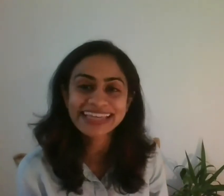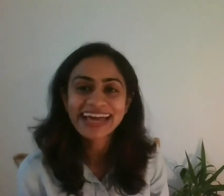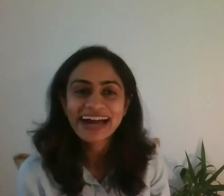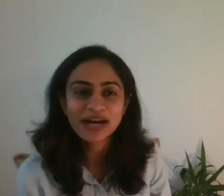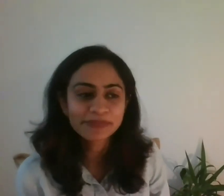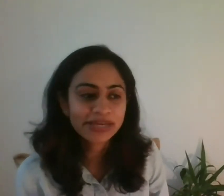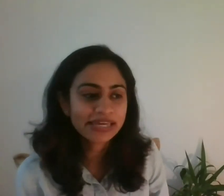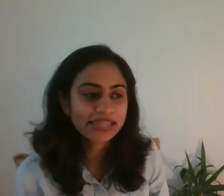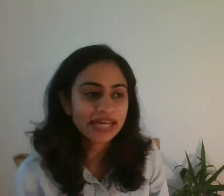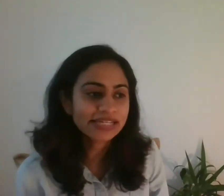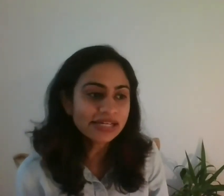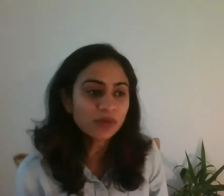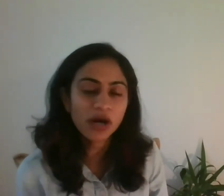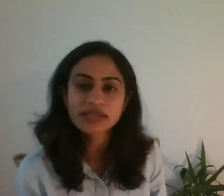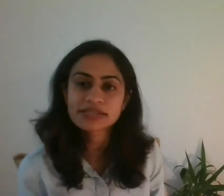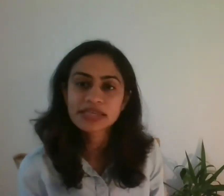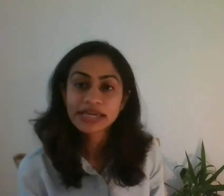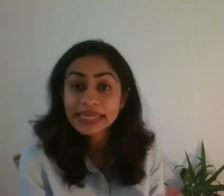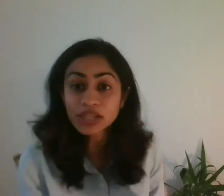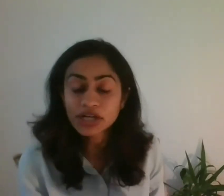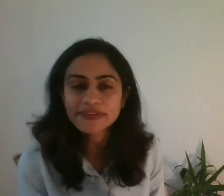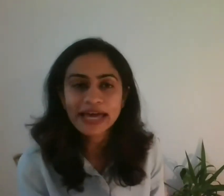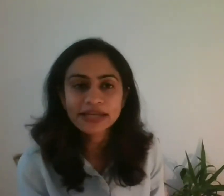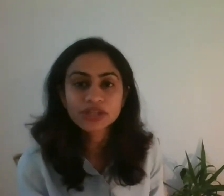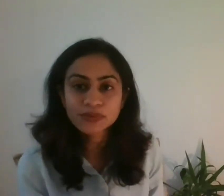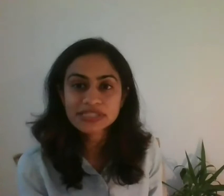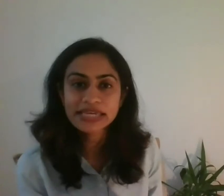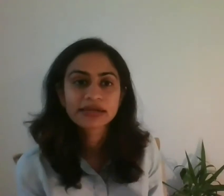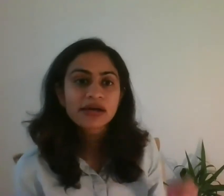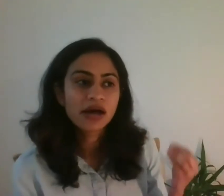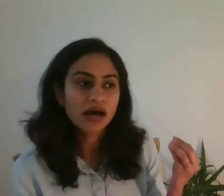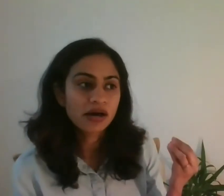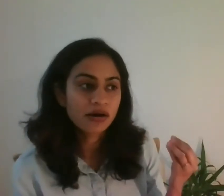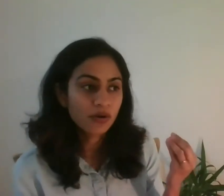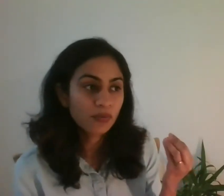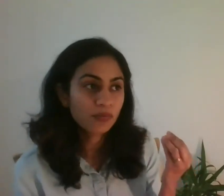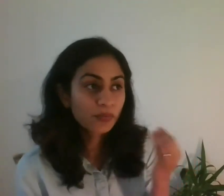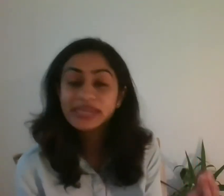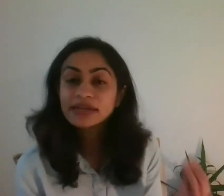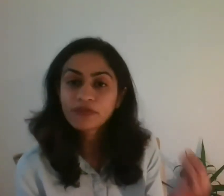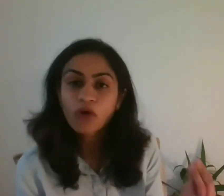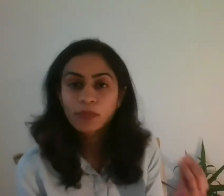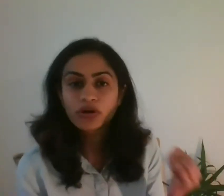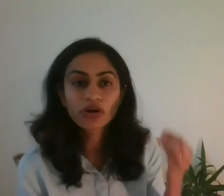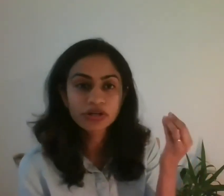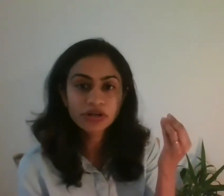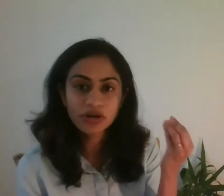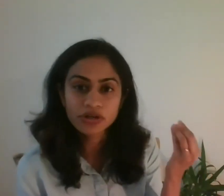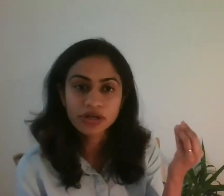vaccine, the idea was he learned that using a weakened form